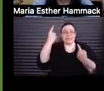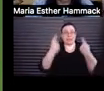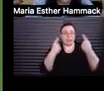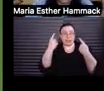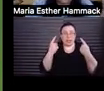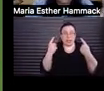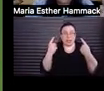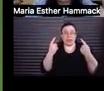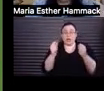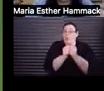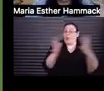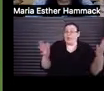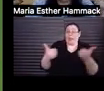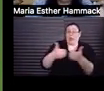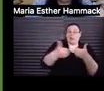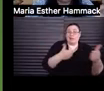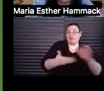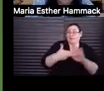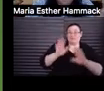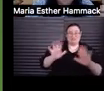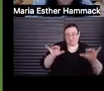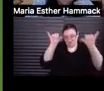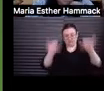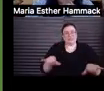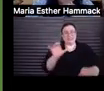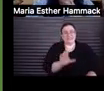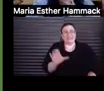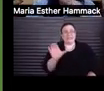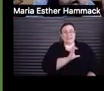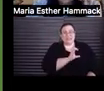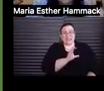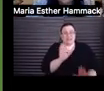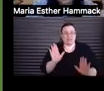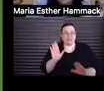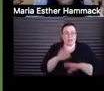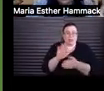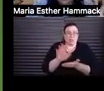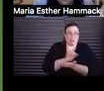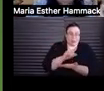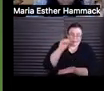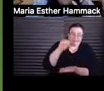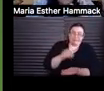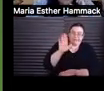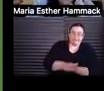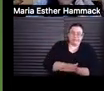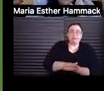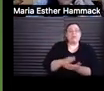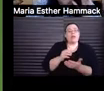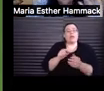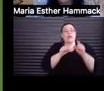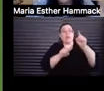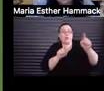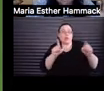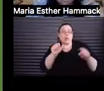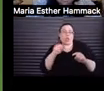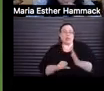without distinction a citizen, even on paper. And now I wanted to highlight these two laws because they are